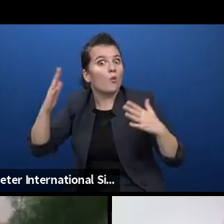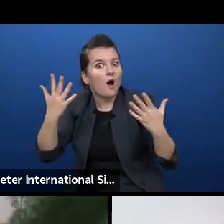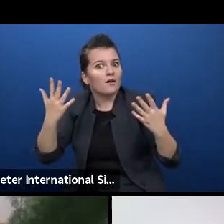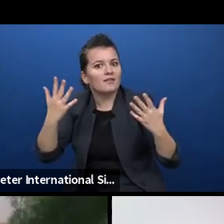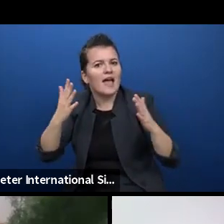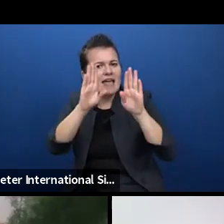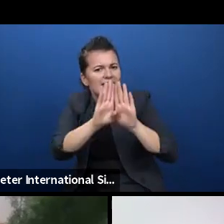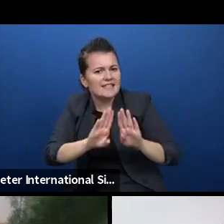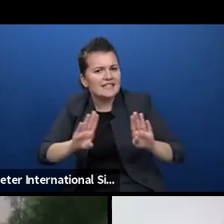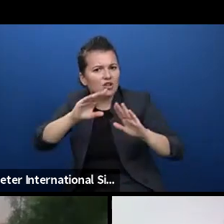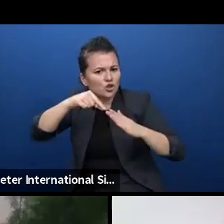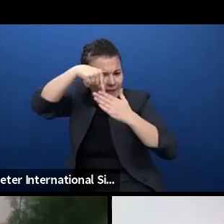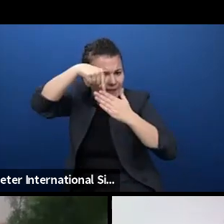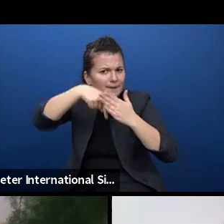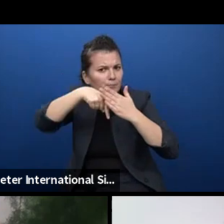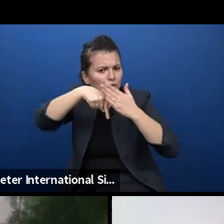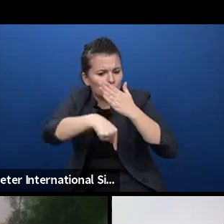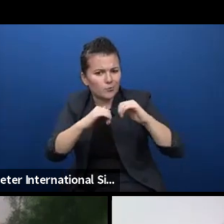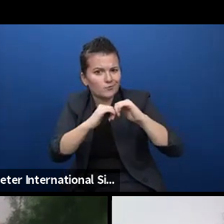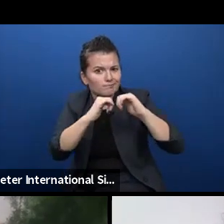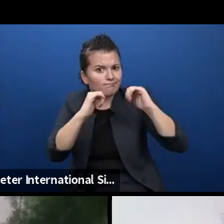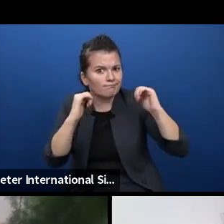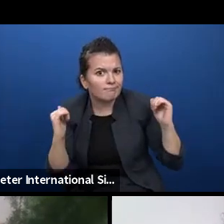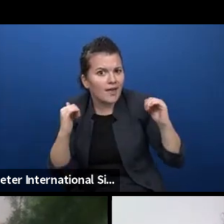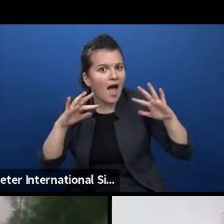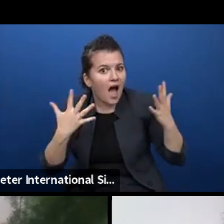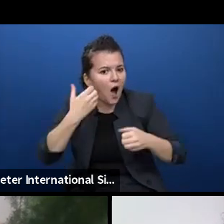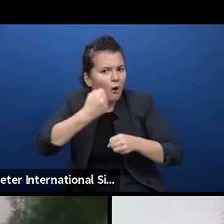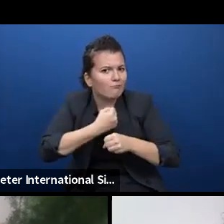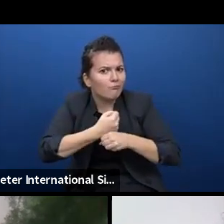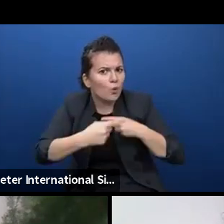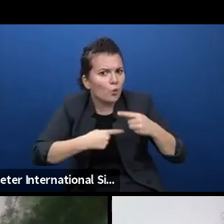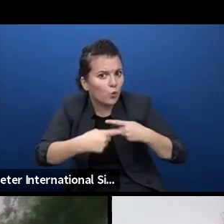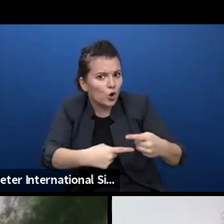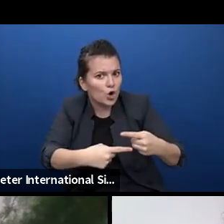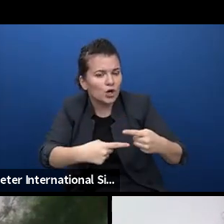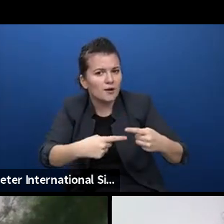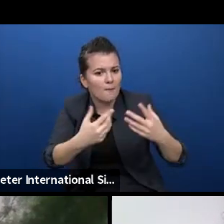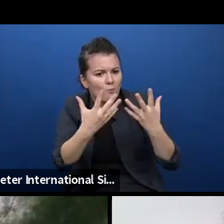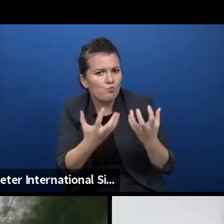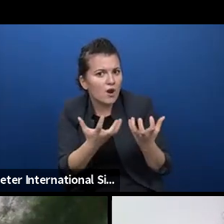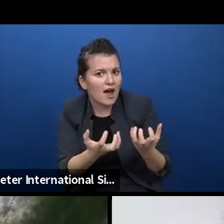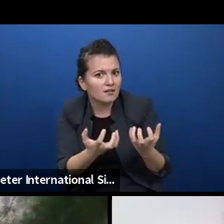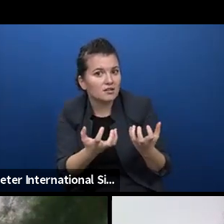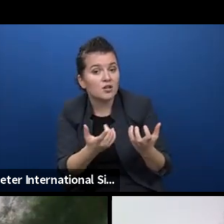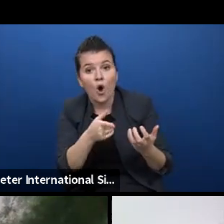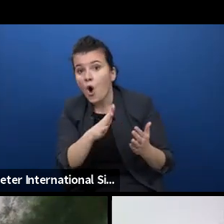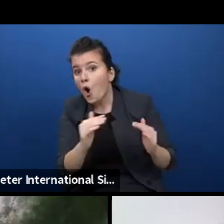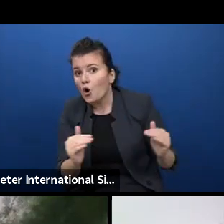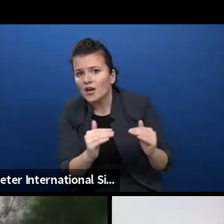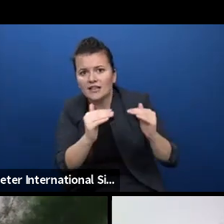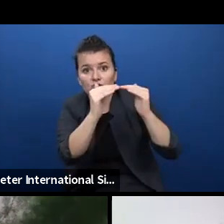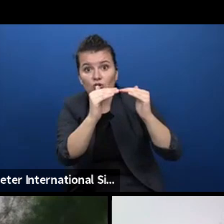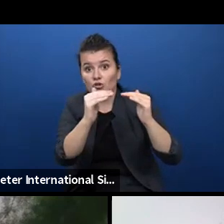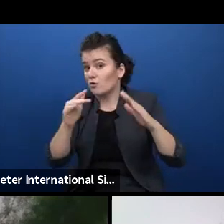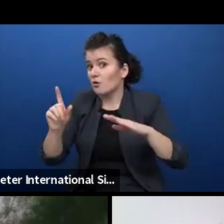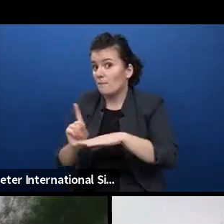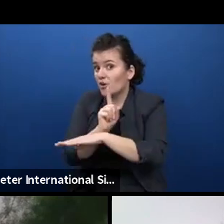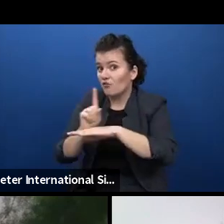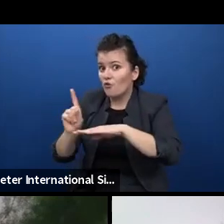theater practice. We will discuss then how the theater organizations, the performing arts world